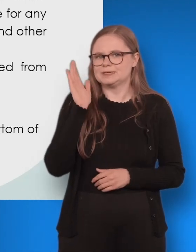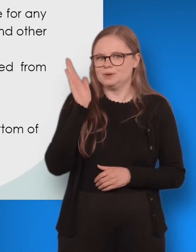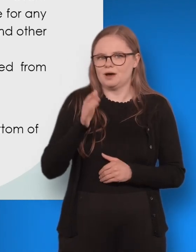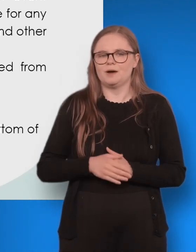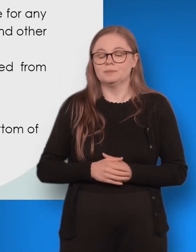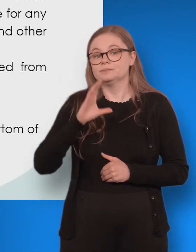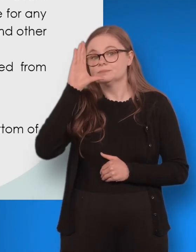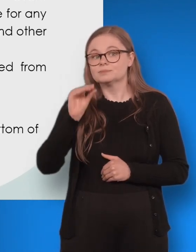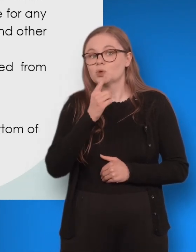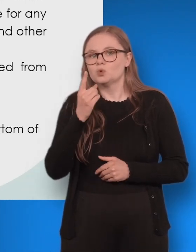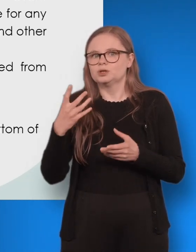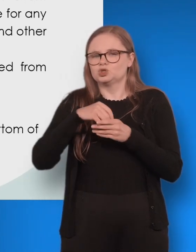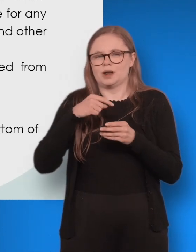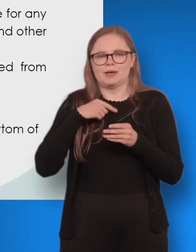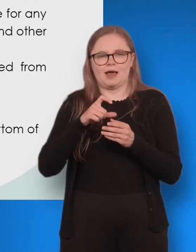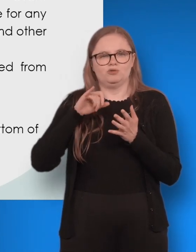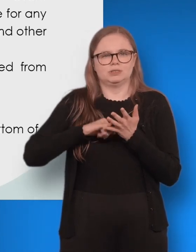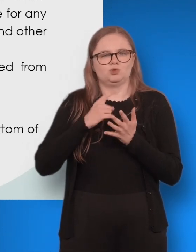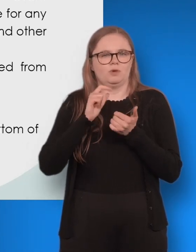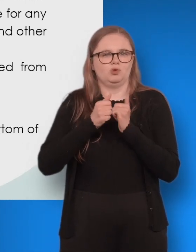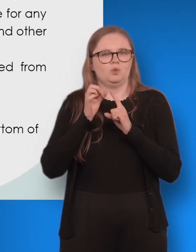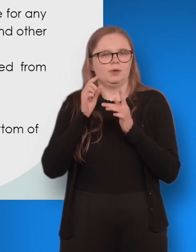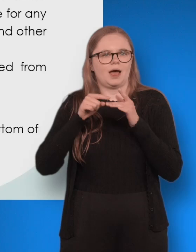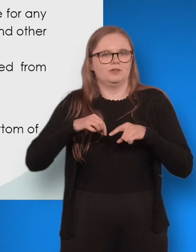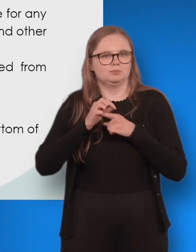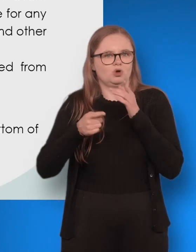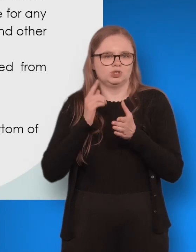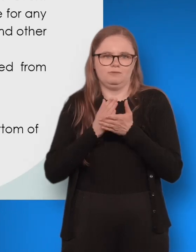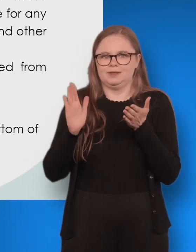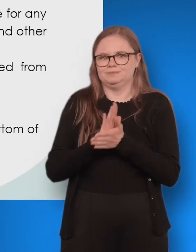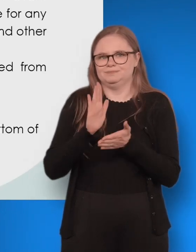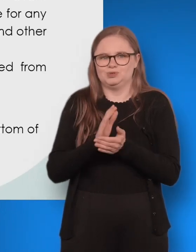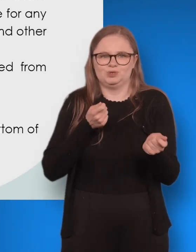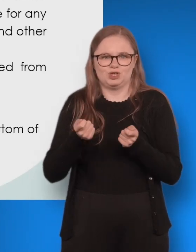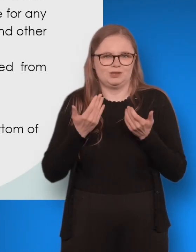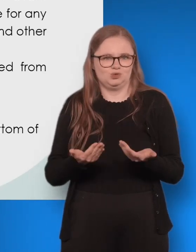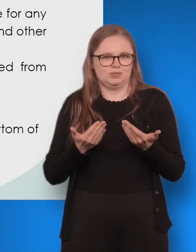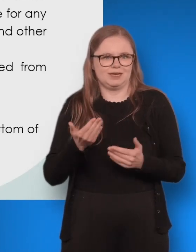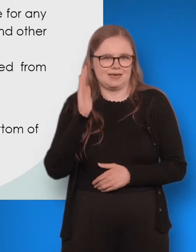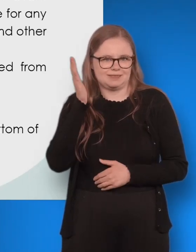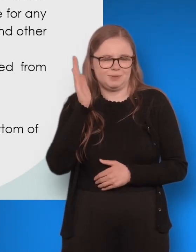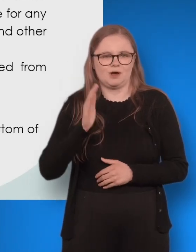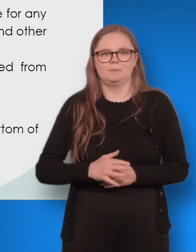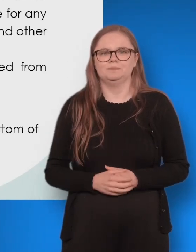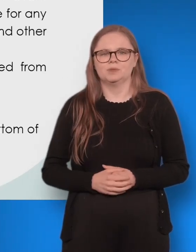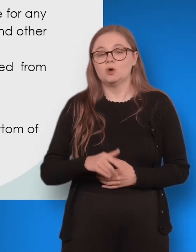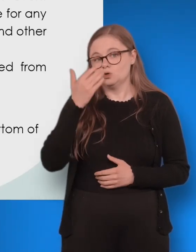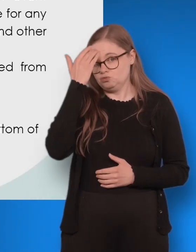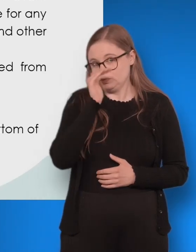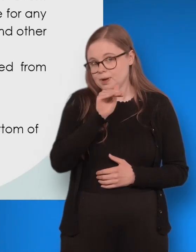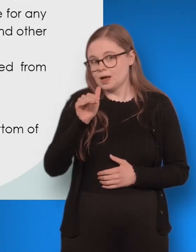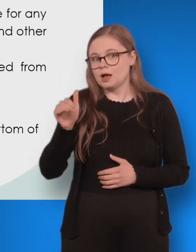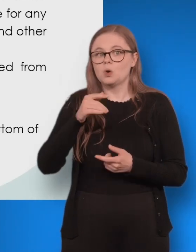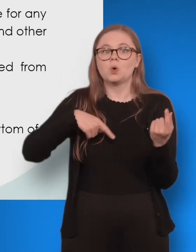just joined, I'm Catherine Souch. I'm one of the co-PIs on the project, and I'm delighted to be chairing today's seminar. Just a quick reminder to all of